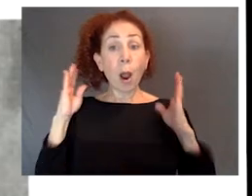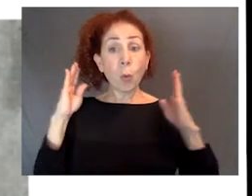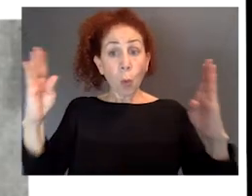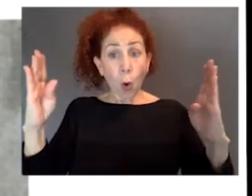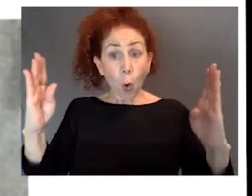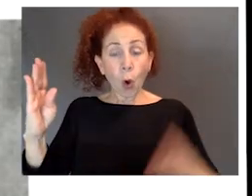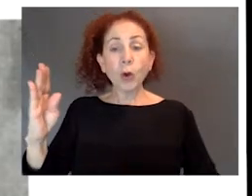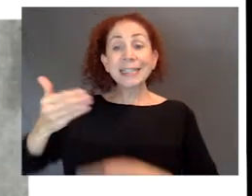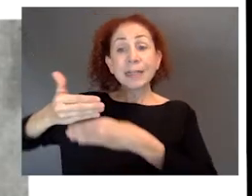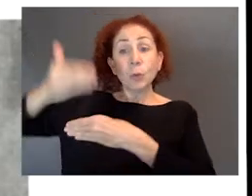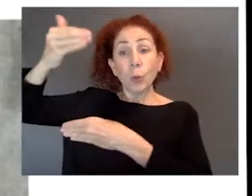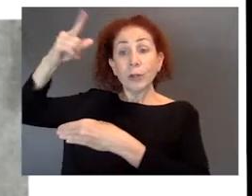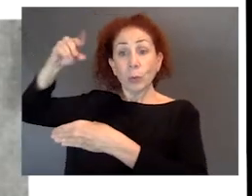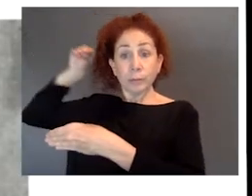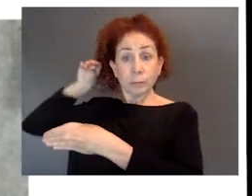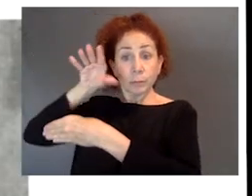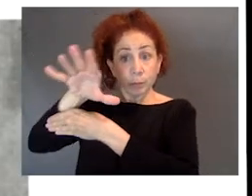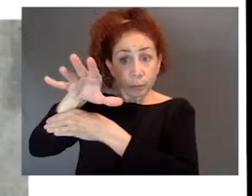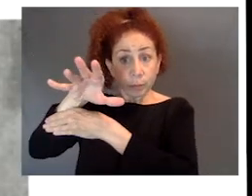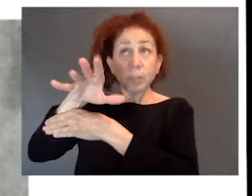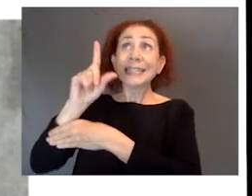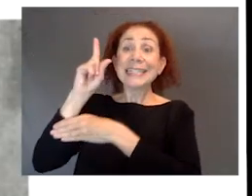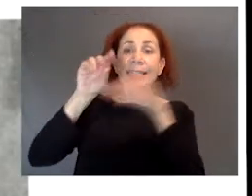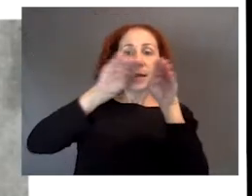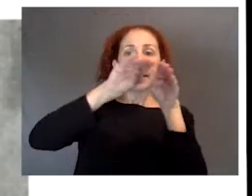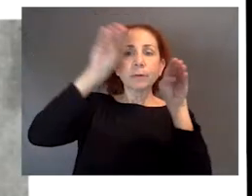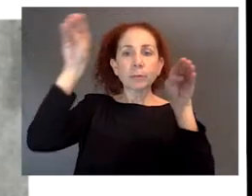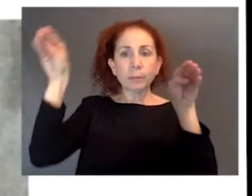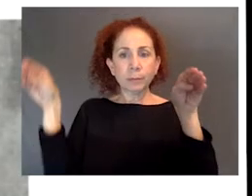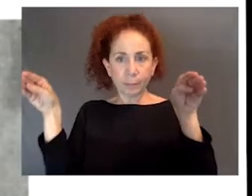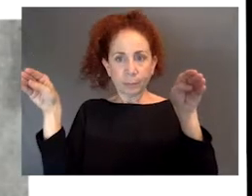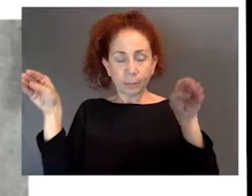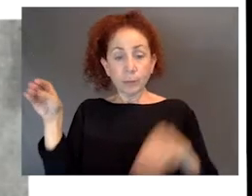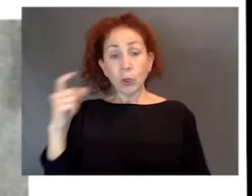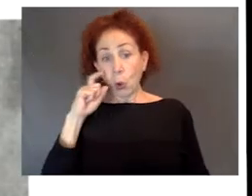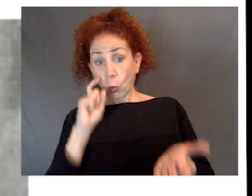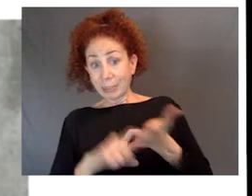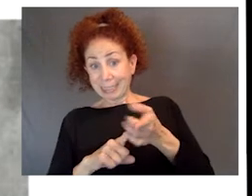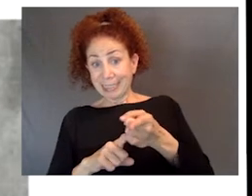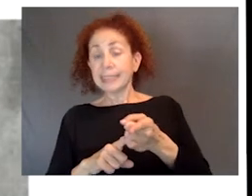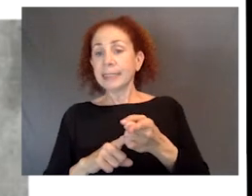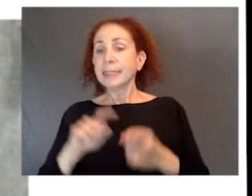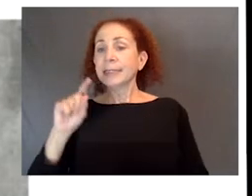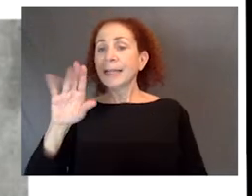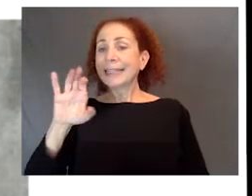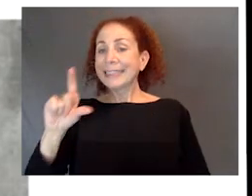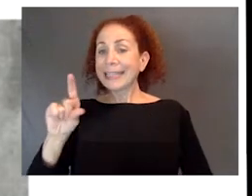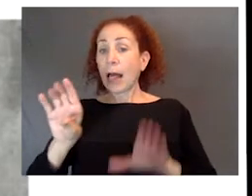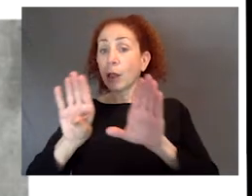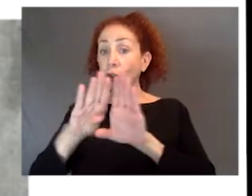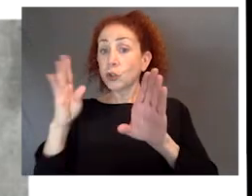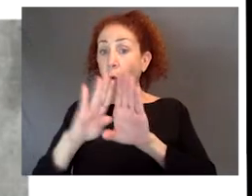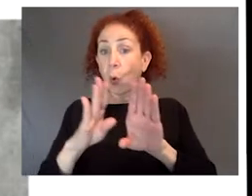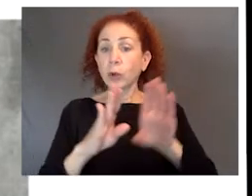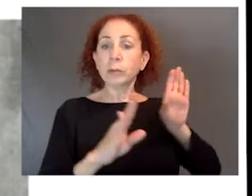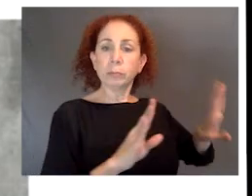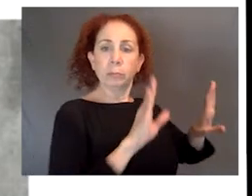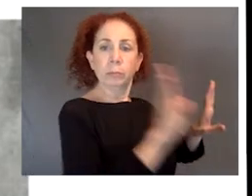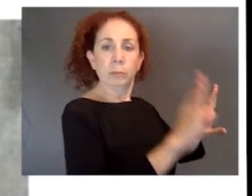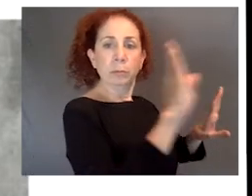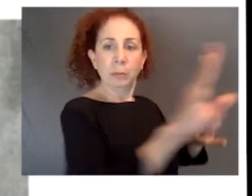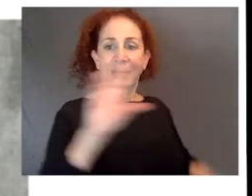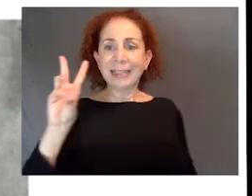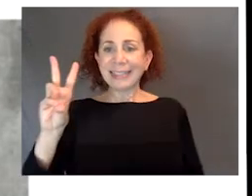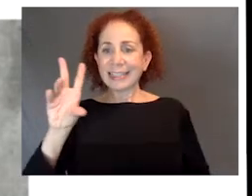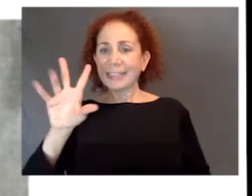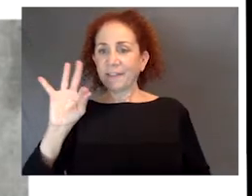walls, natural light coming in through skylights, and barrel vaulted ceilings. We can also see that the cell doors are spaced about 6 feet apart.